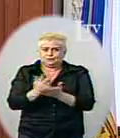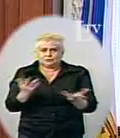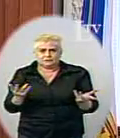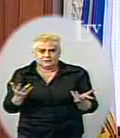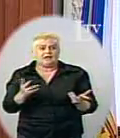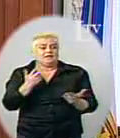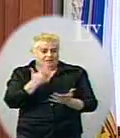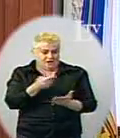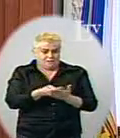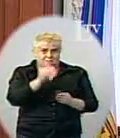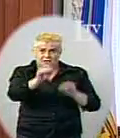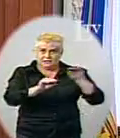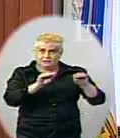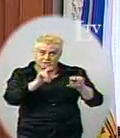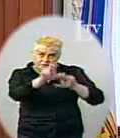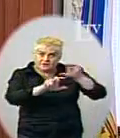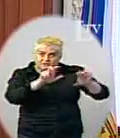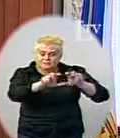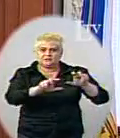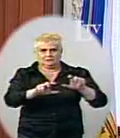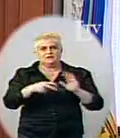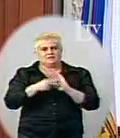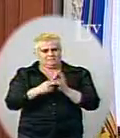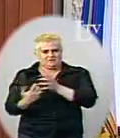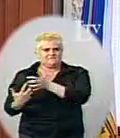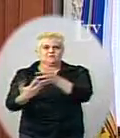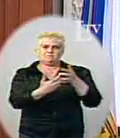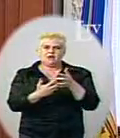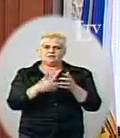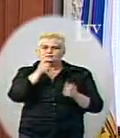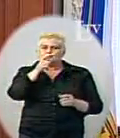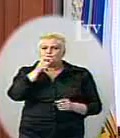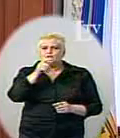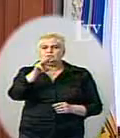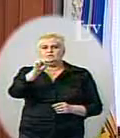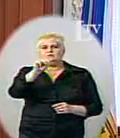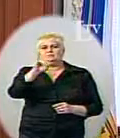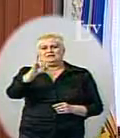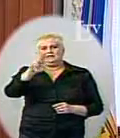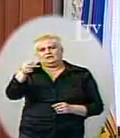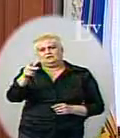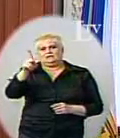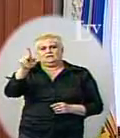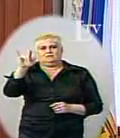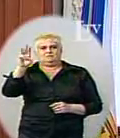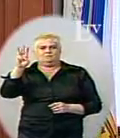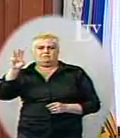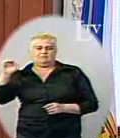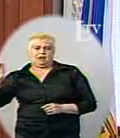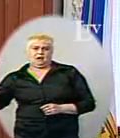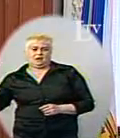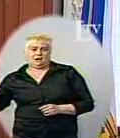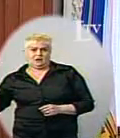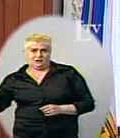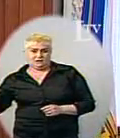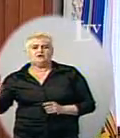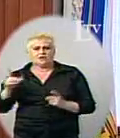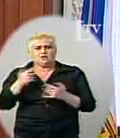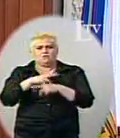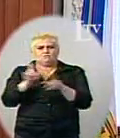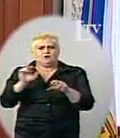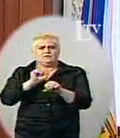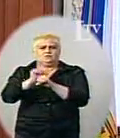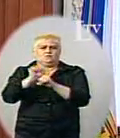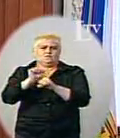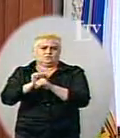the number of Mi'kmaq ready to go to work in industries that need workers. That will help